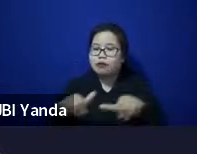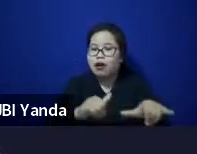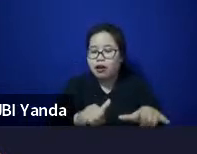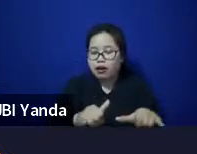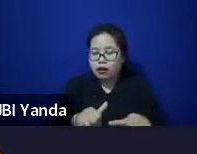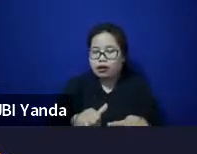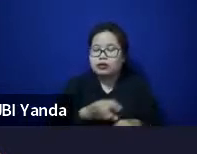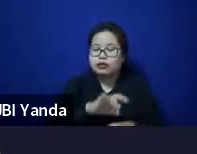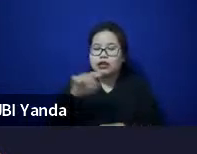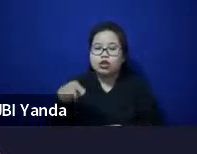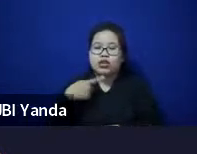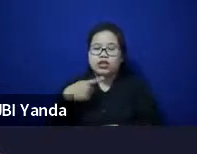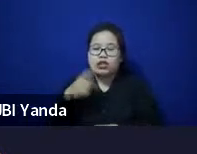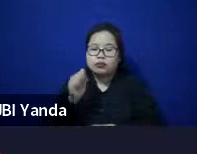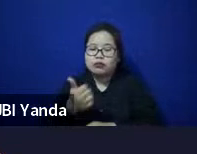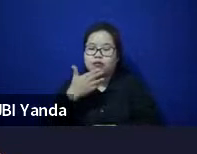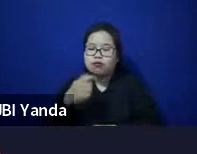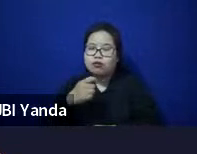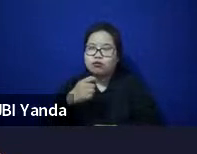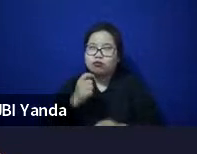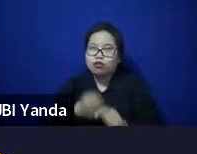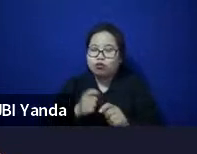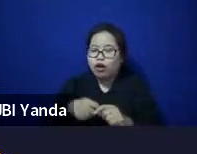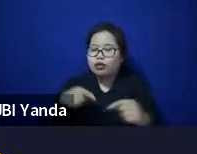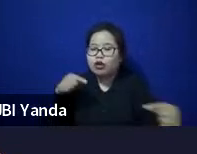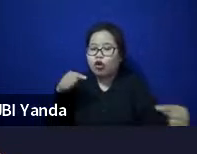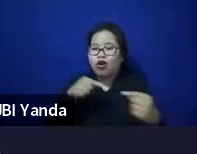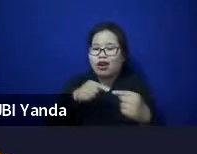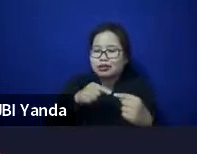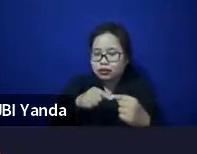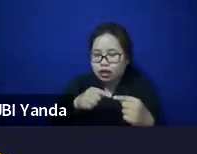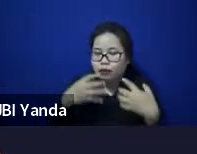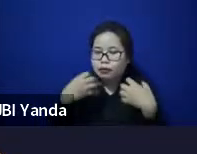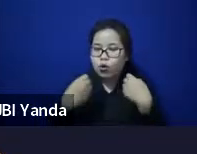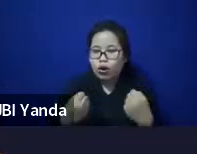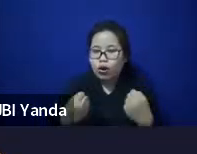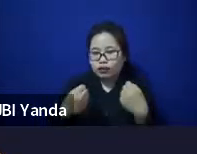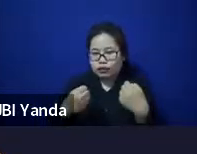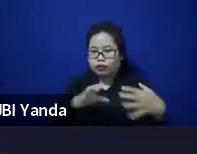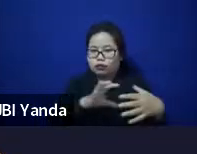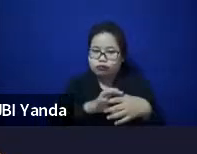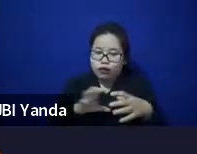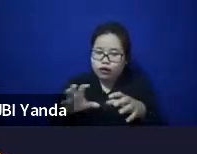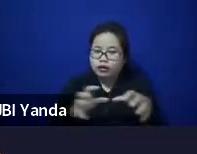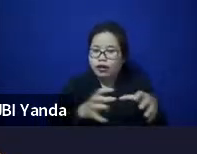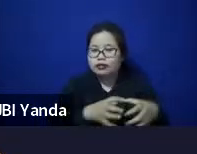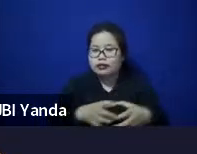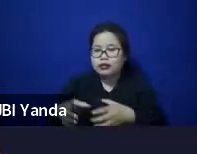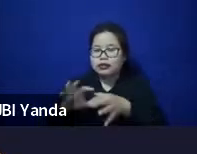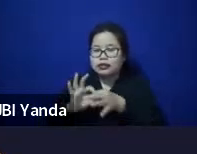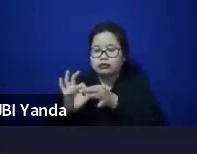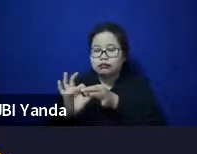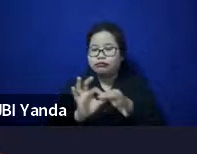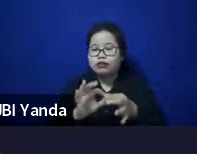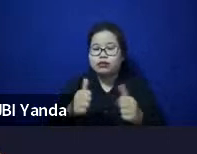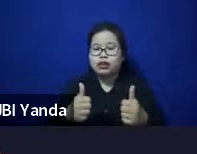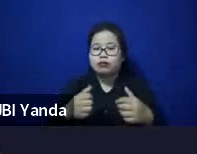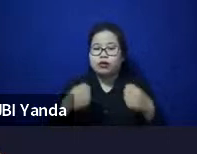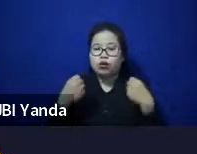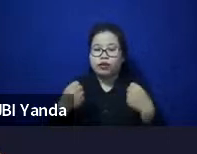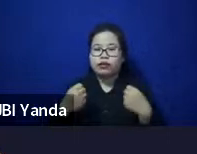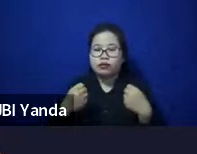stronger allies, and we start respecting each other much more differently.